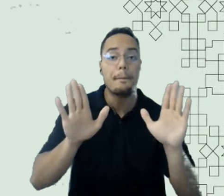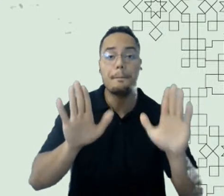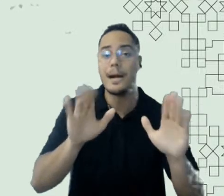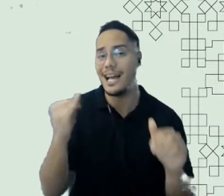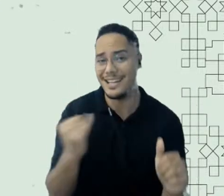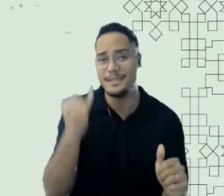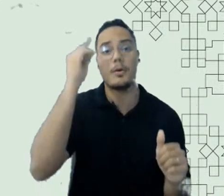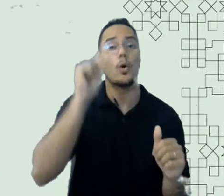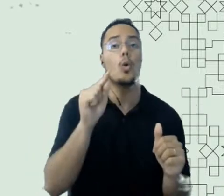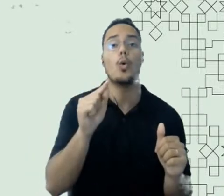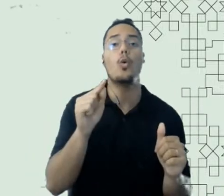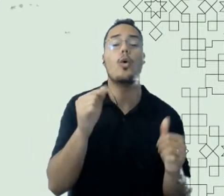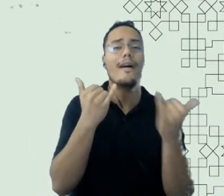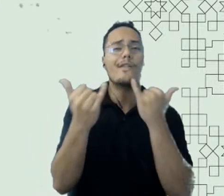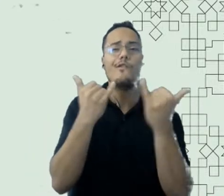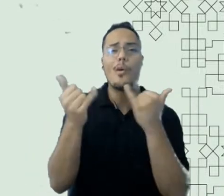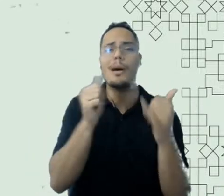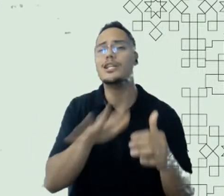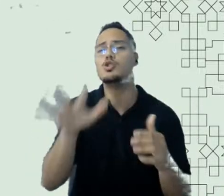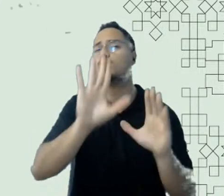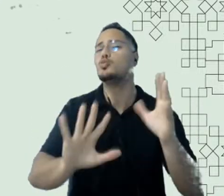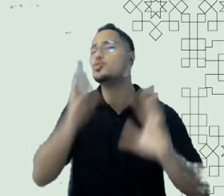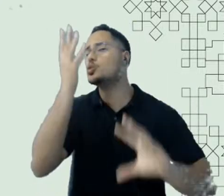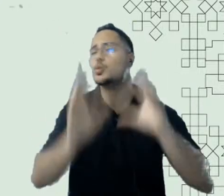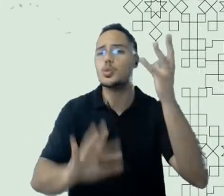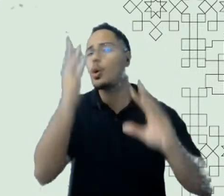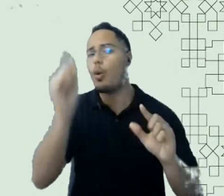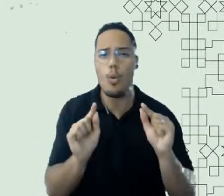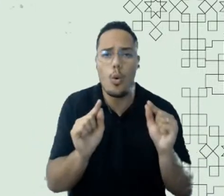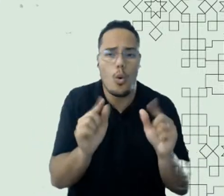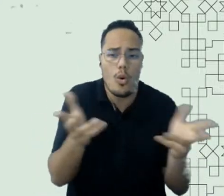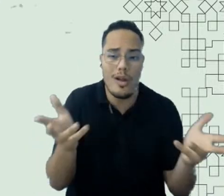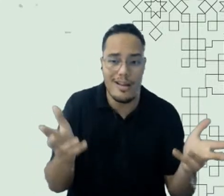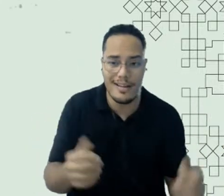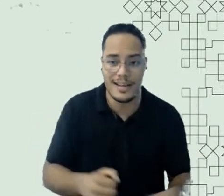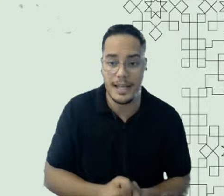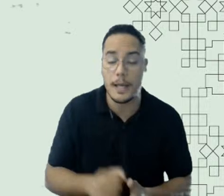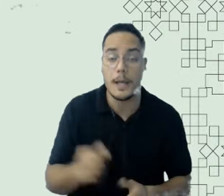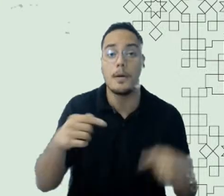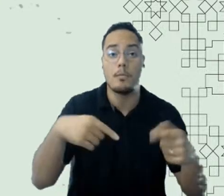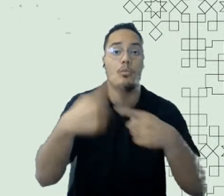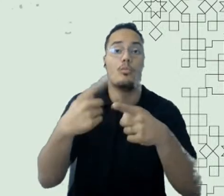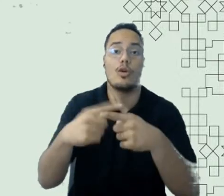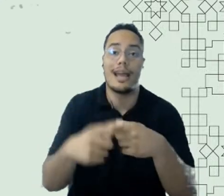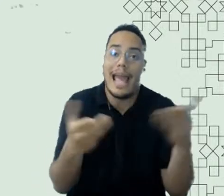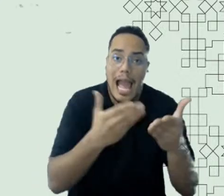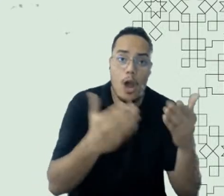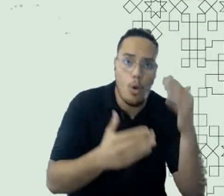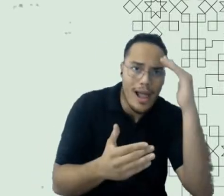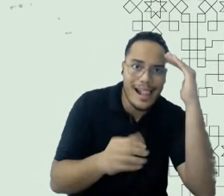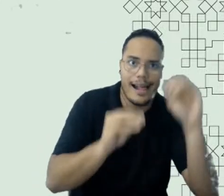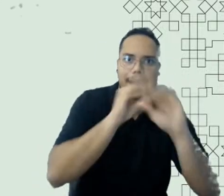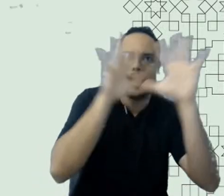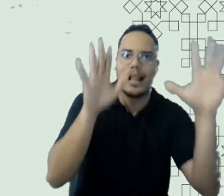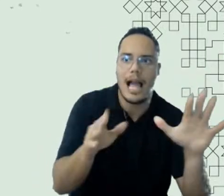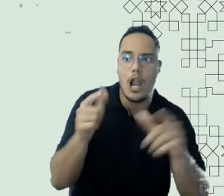So when the 2019 directive started to be discussed in 2014, 15, there was a need,